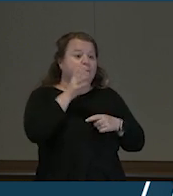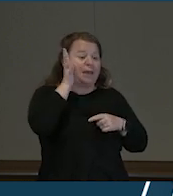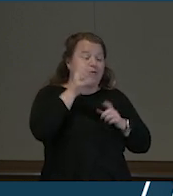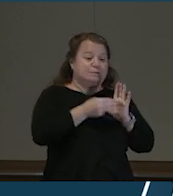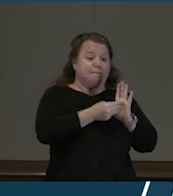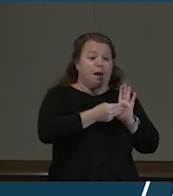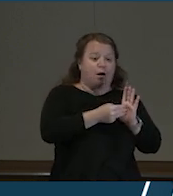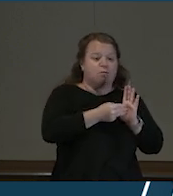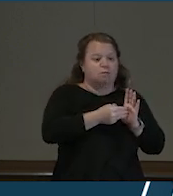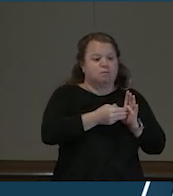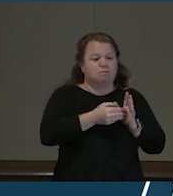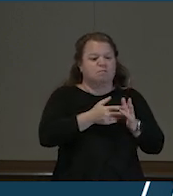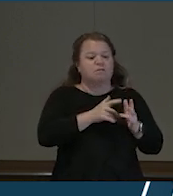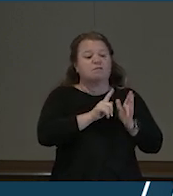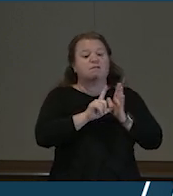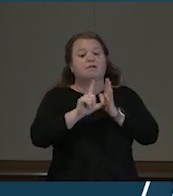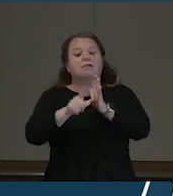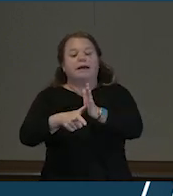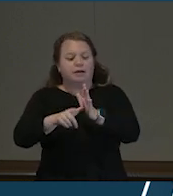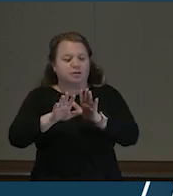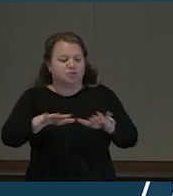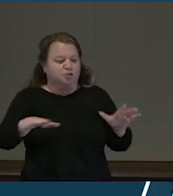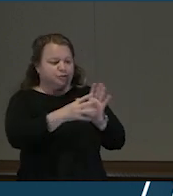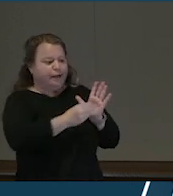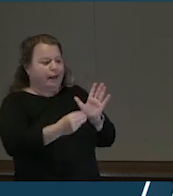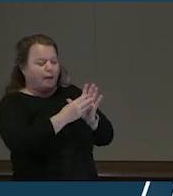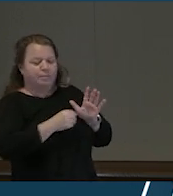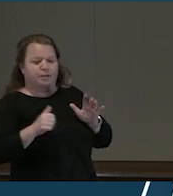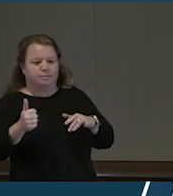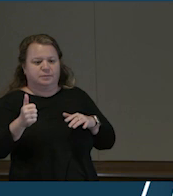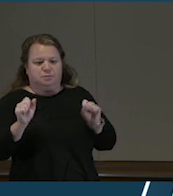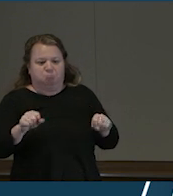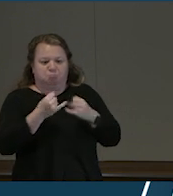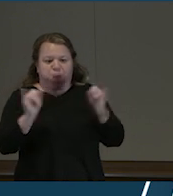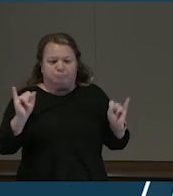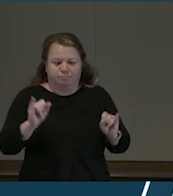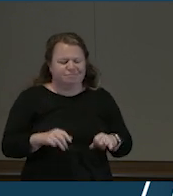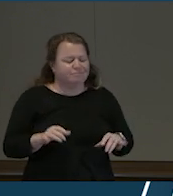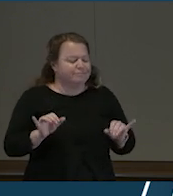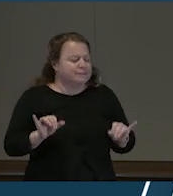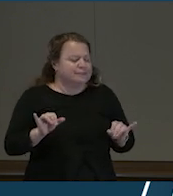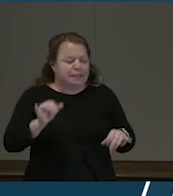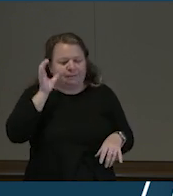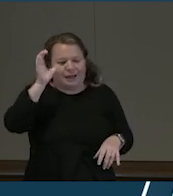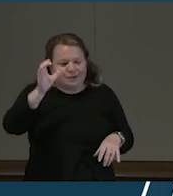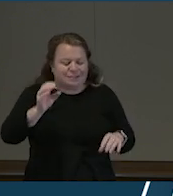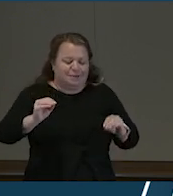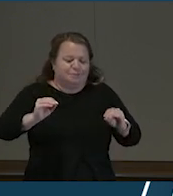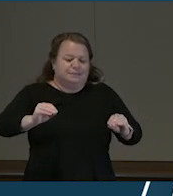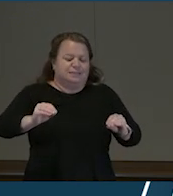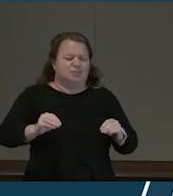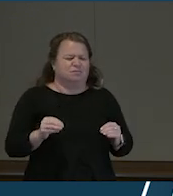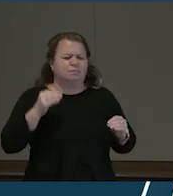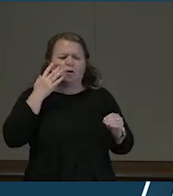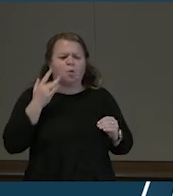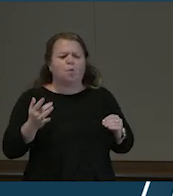do it on their own, right? So same concept. That is how we're going to teach them. But why